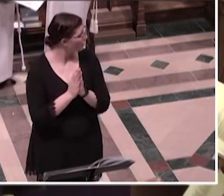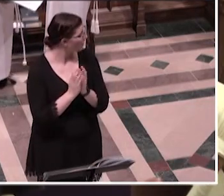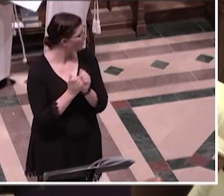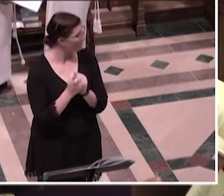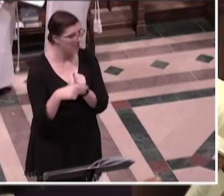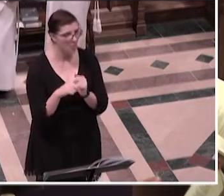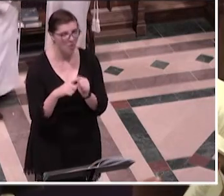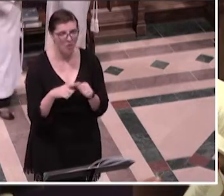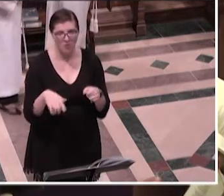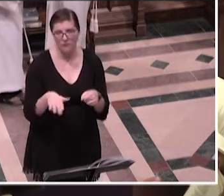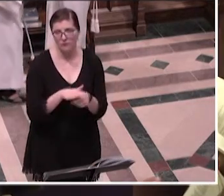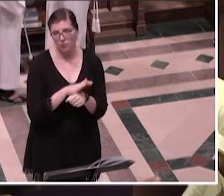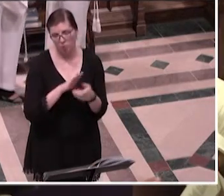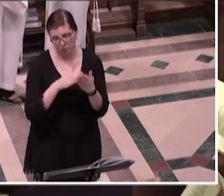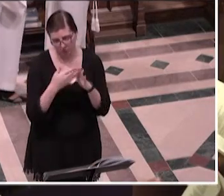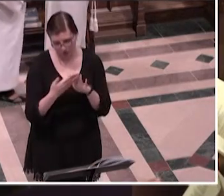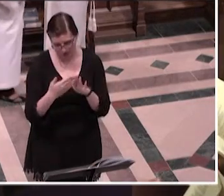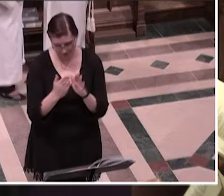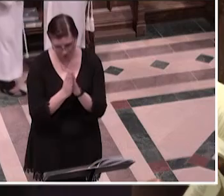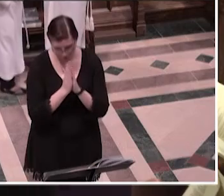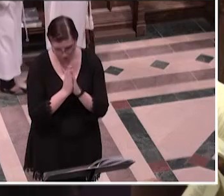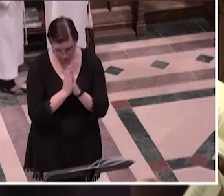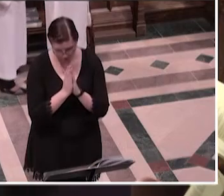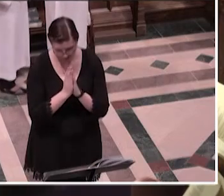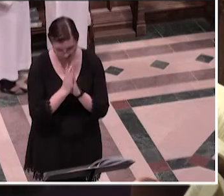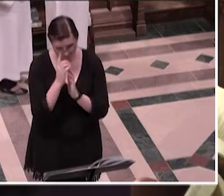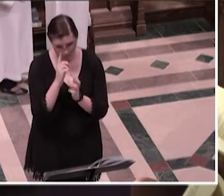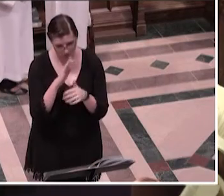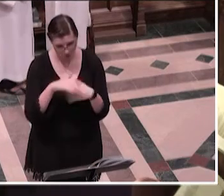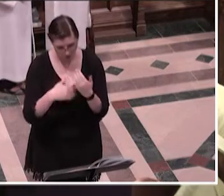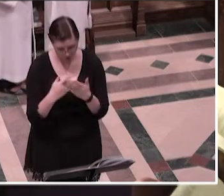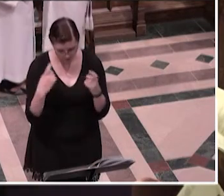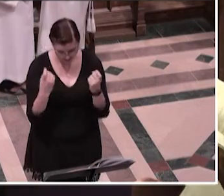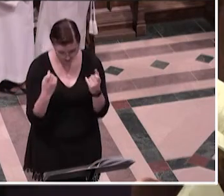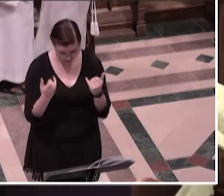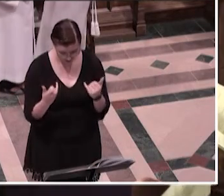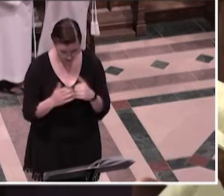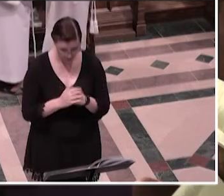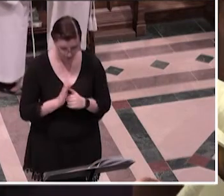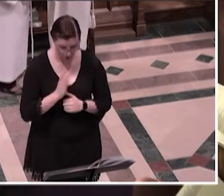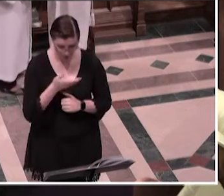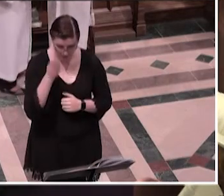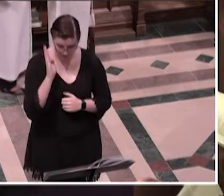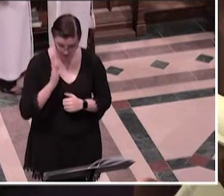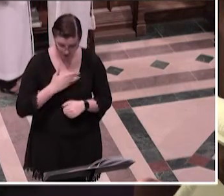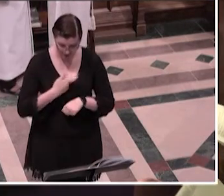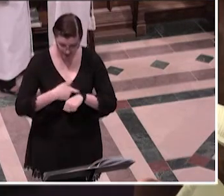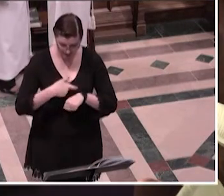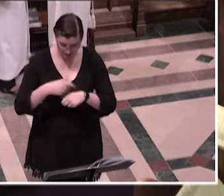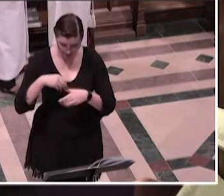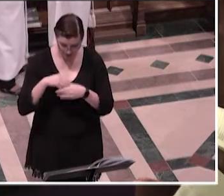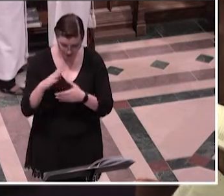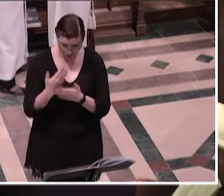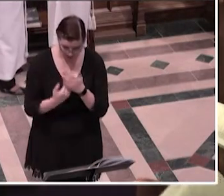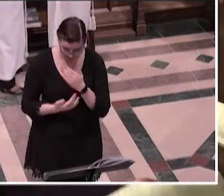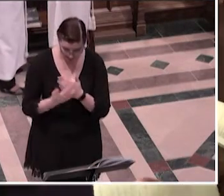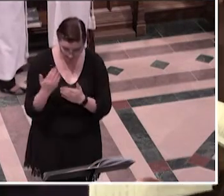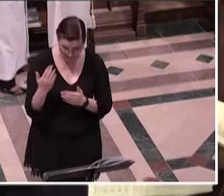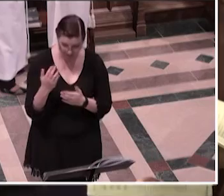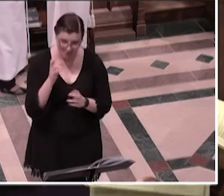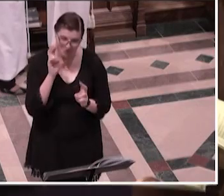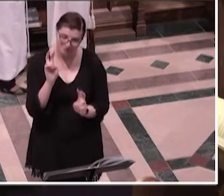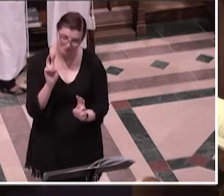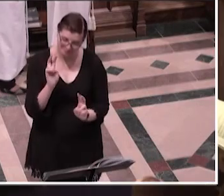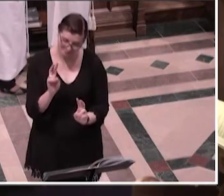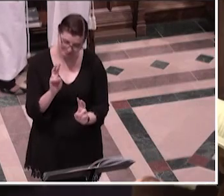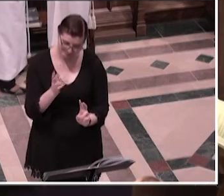pray for those celebrating birthdays and anniversaries. O God, our times are in your hand. Look with favor,